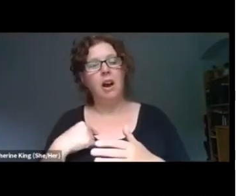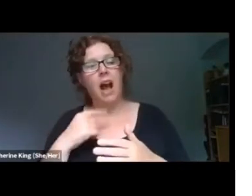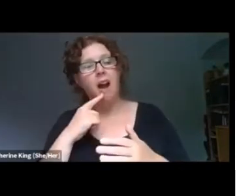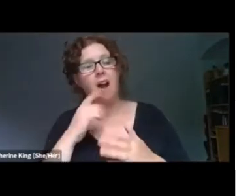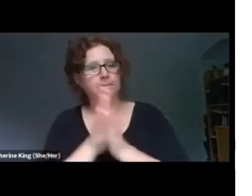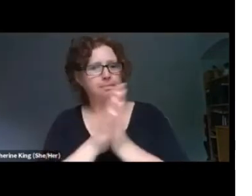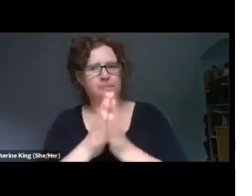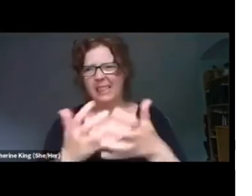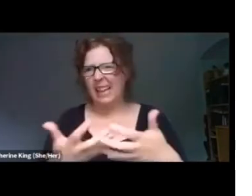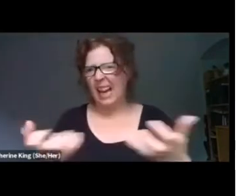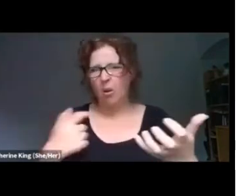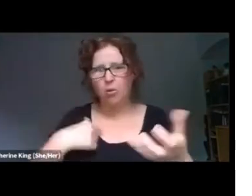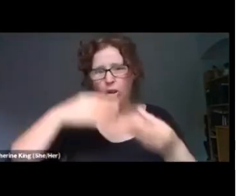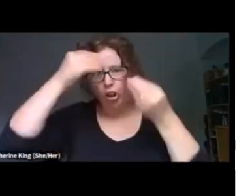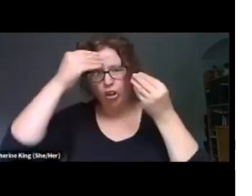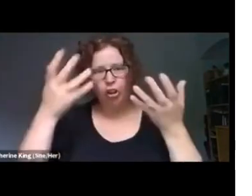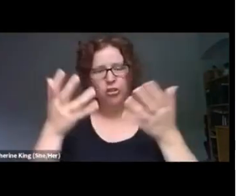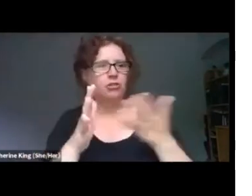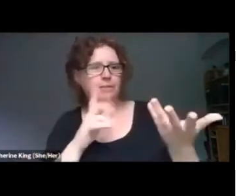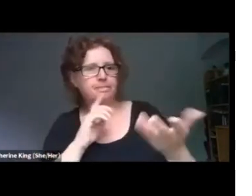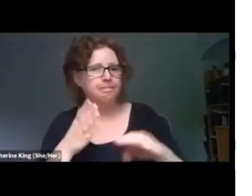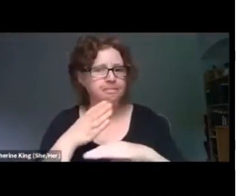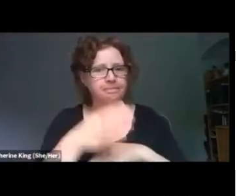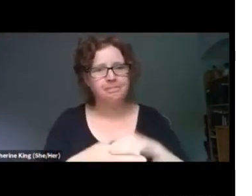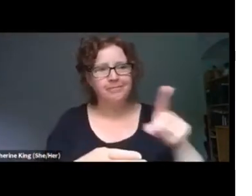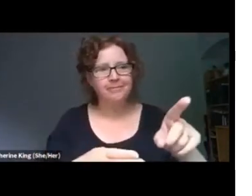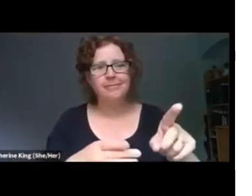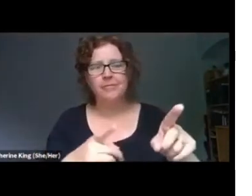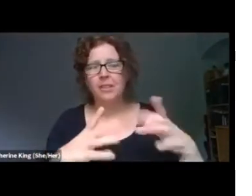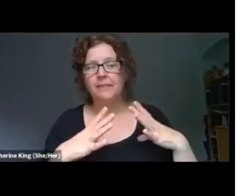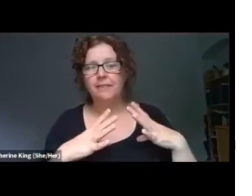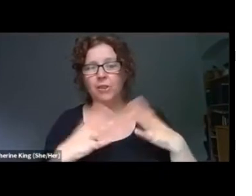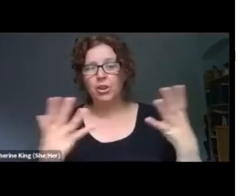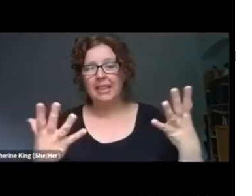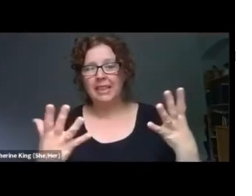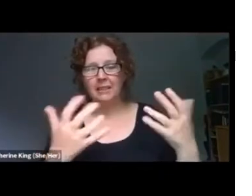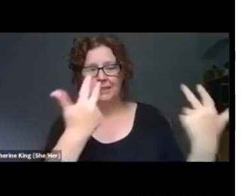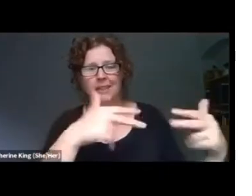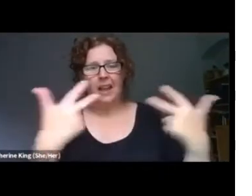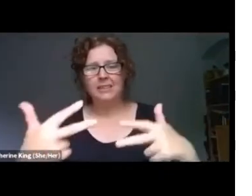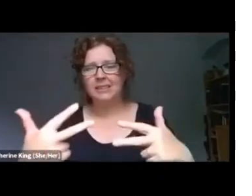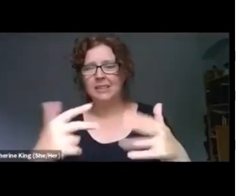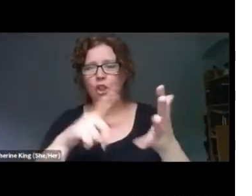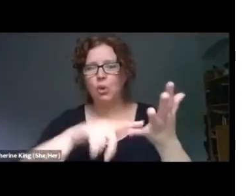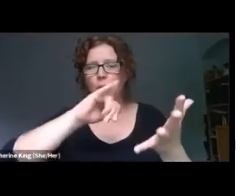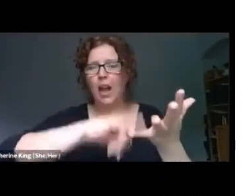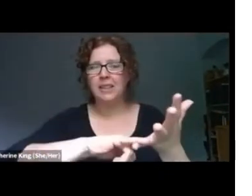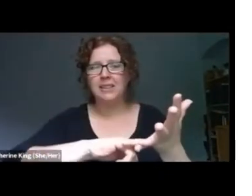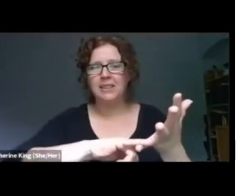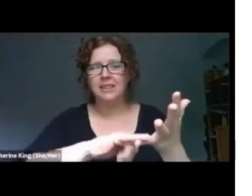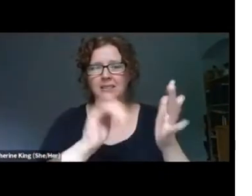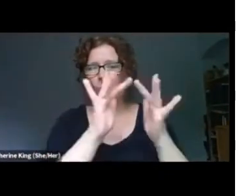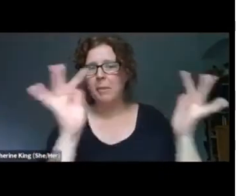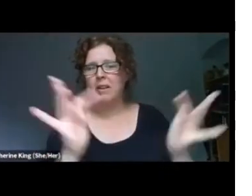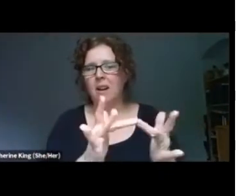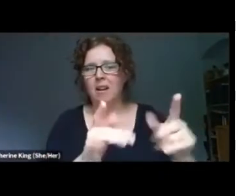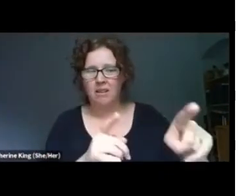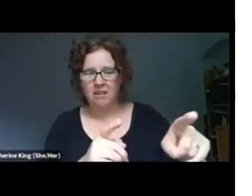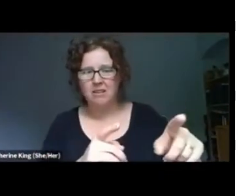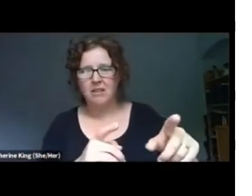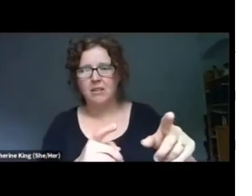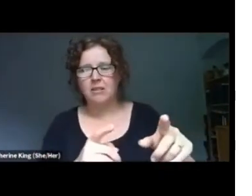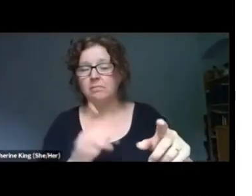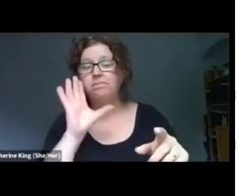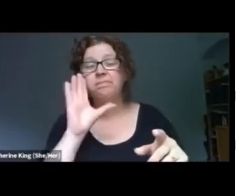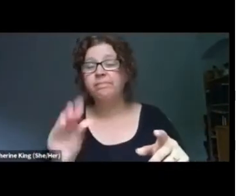to produce a relaxed performance was a free Dance USA webinar. I can safely describe it